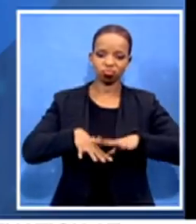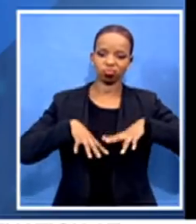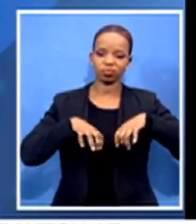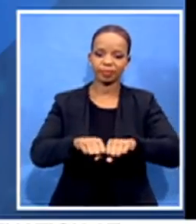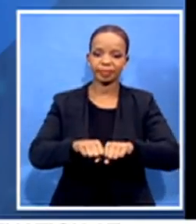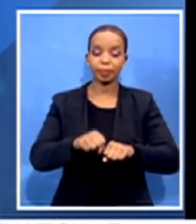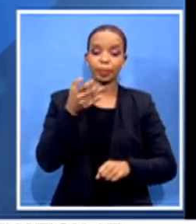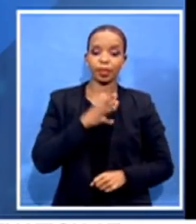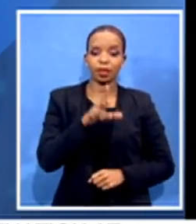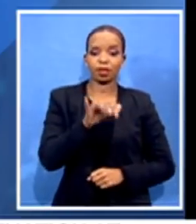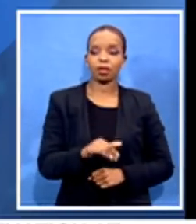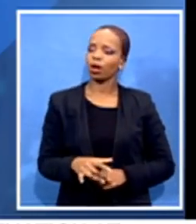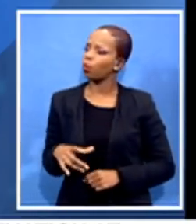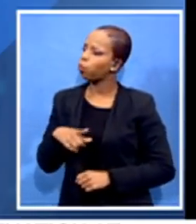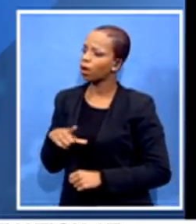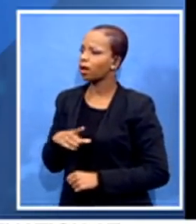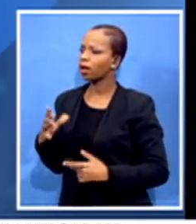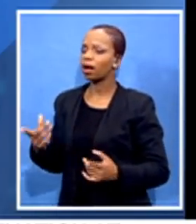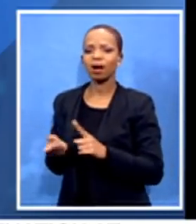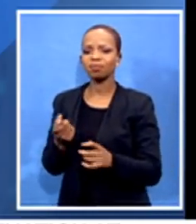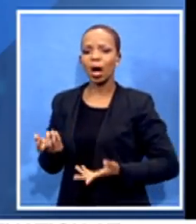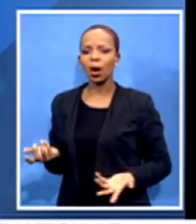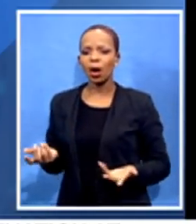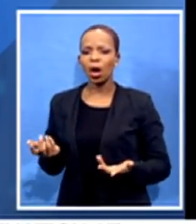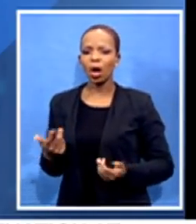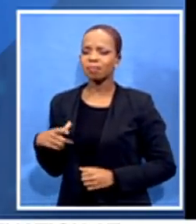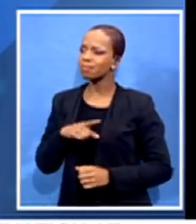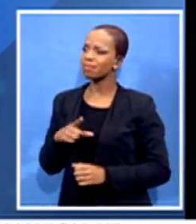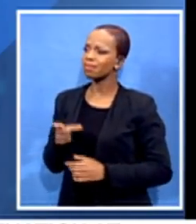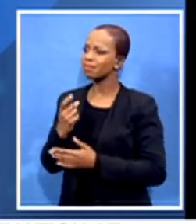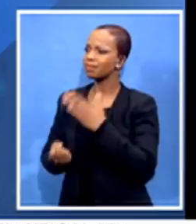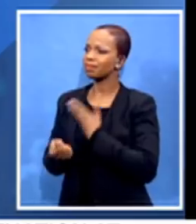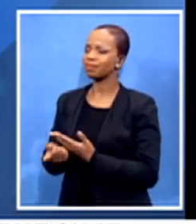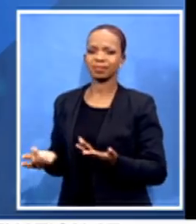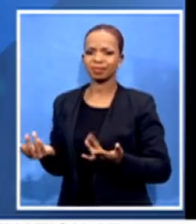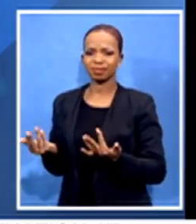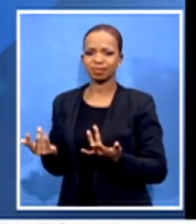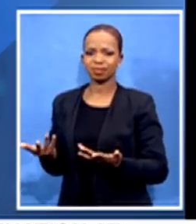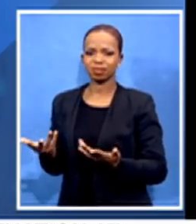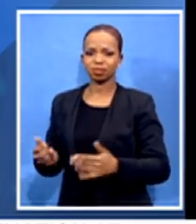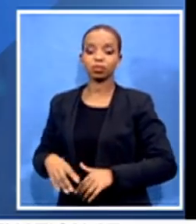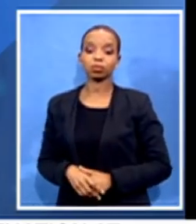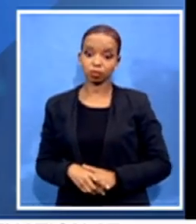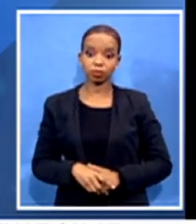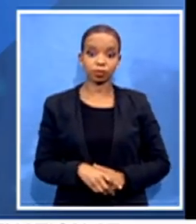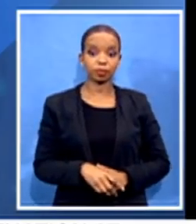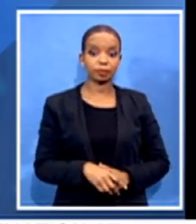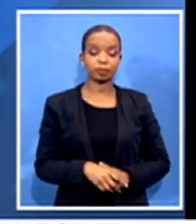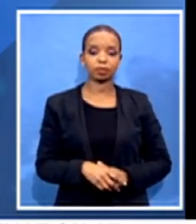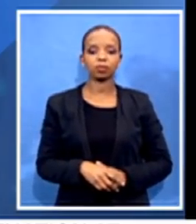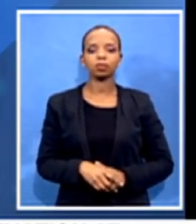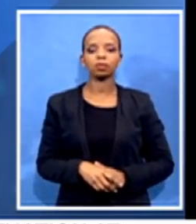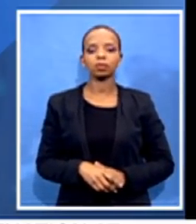headquarters. Why is that? Where does that stem from in itself? Yeah. Why is there a splinter group? Yes, the